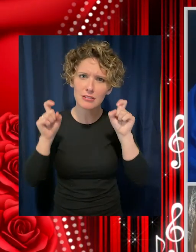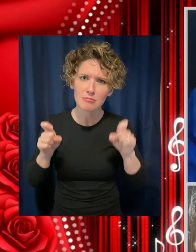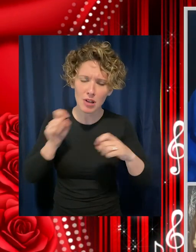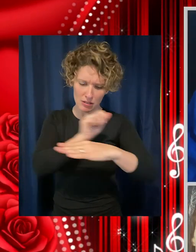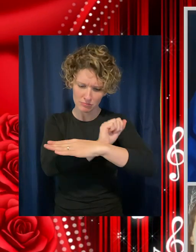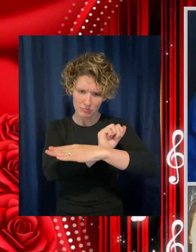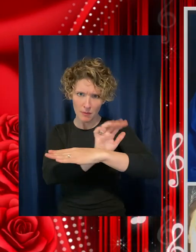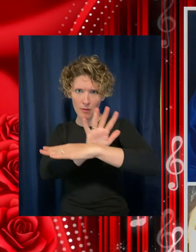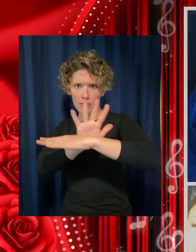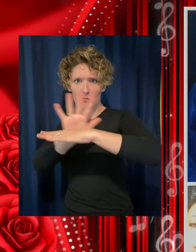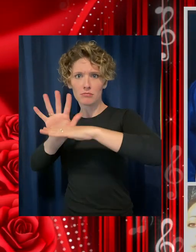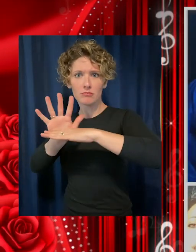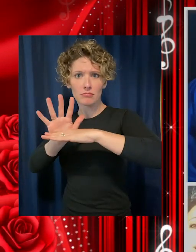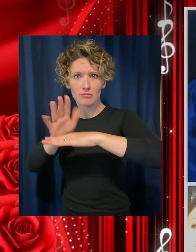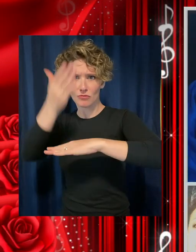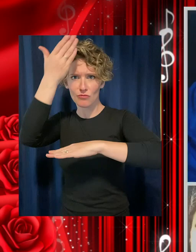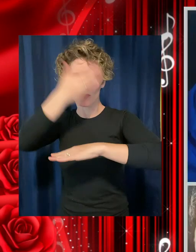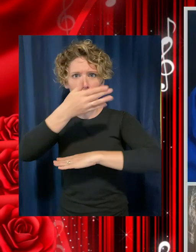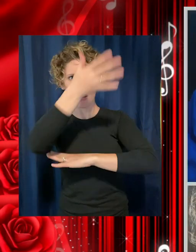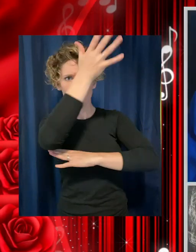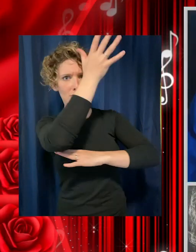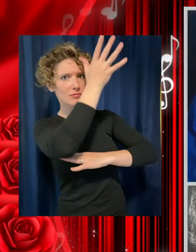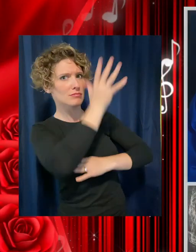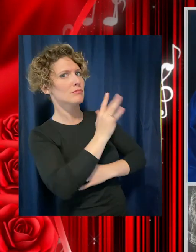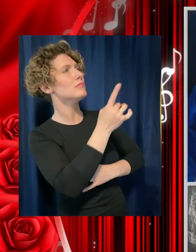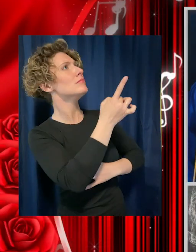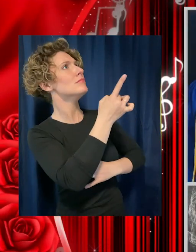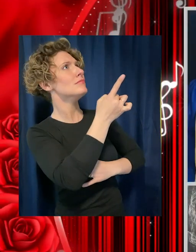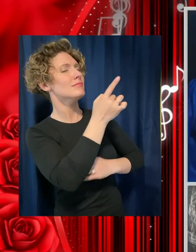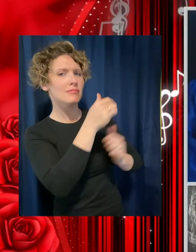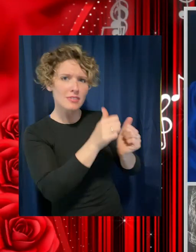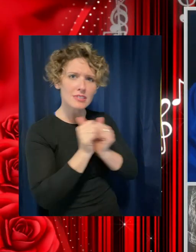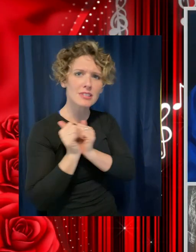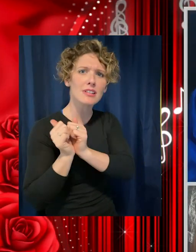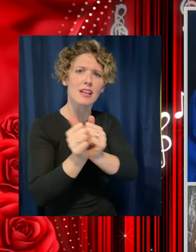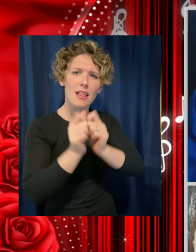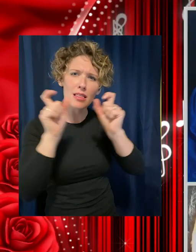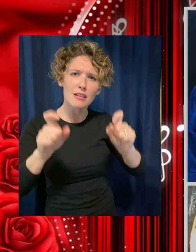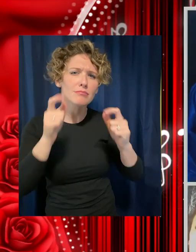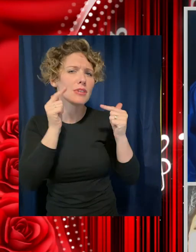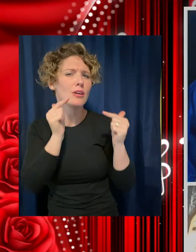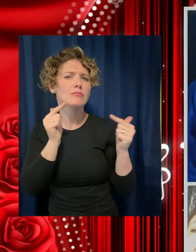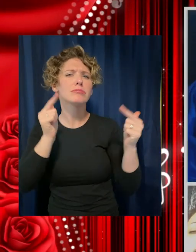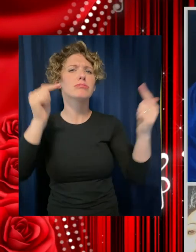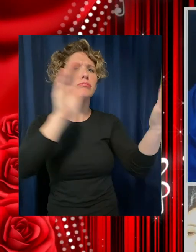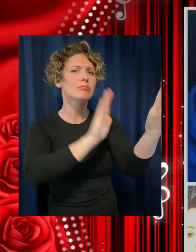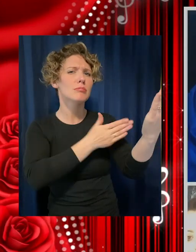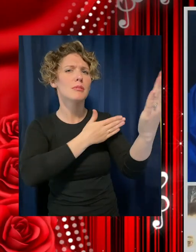With every breath I say it's hallelujah.